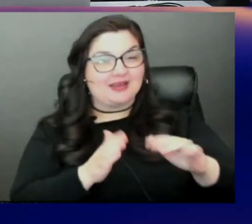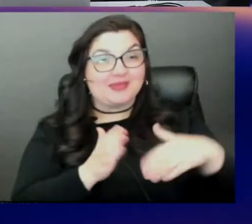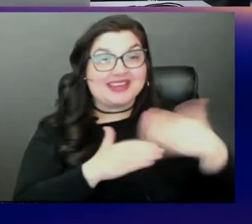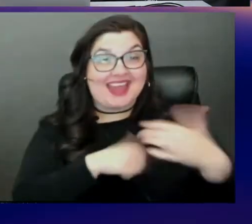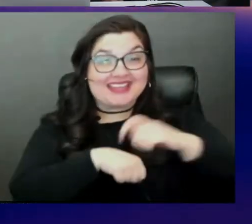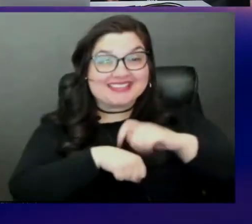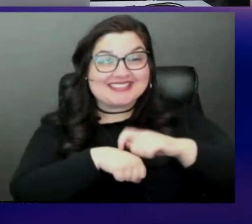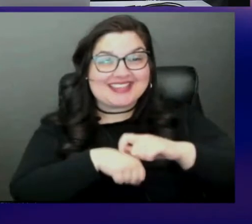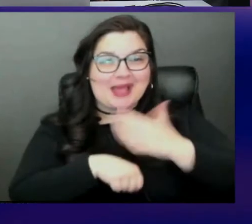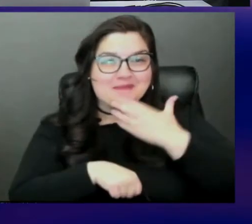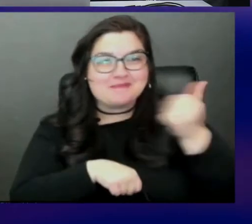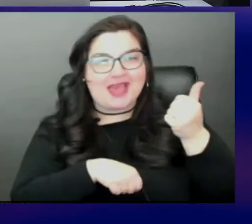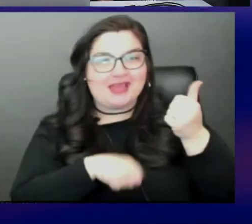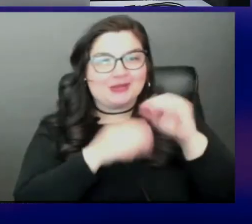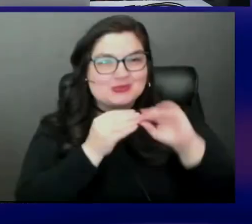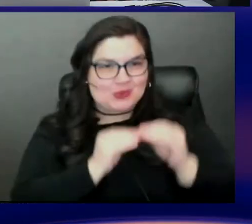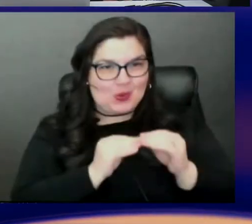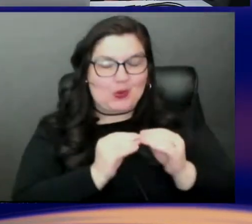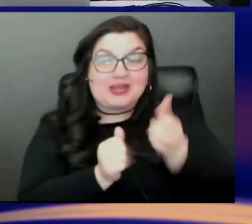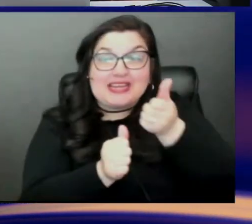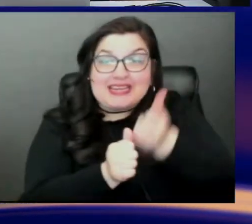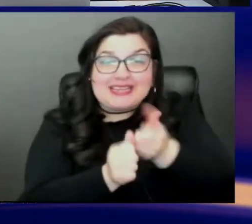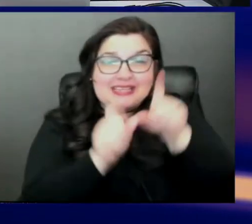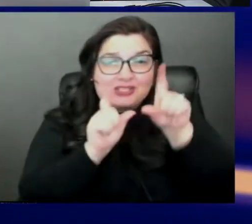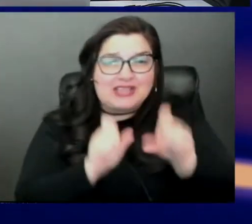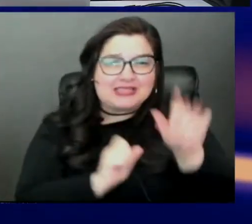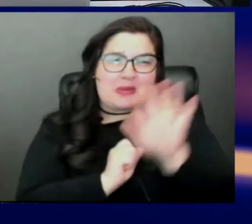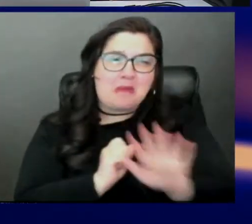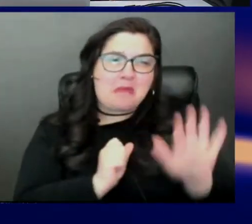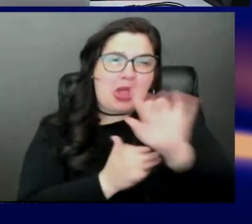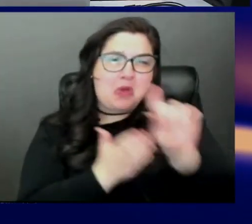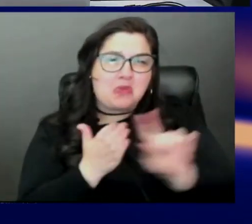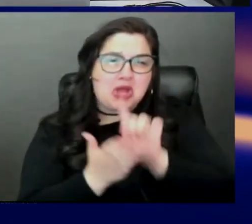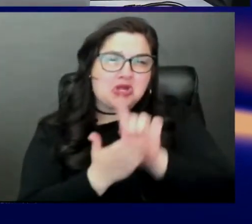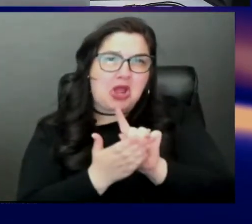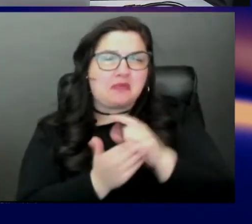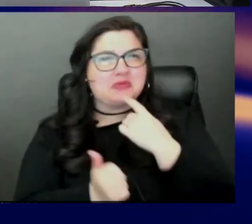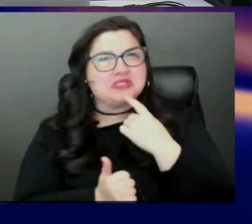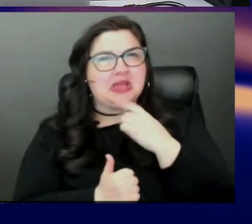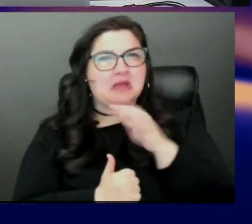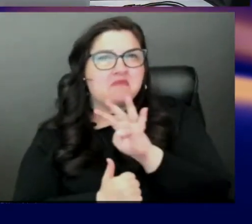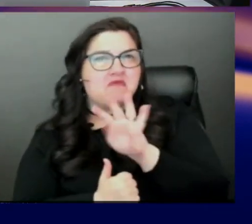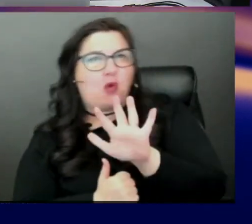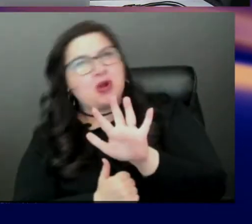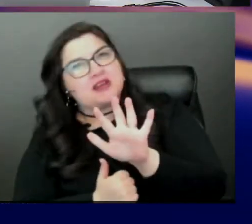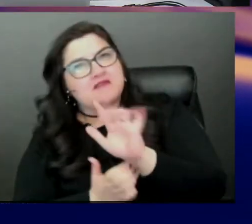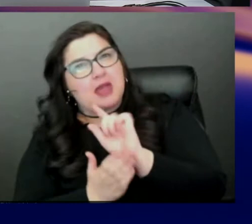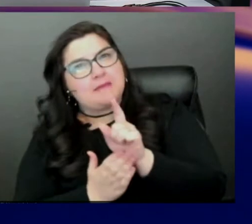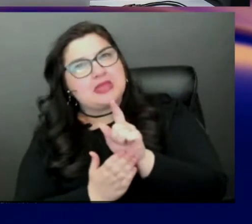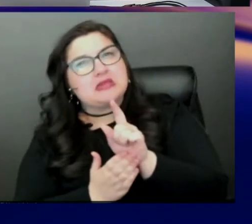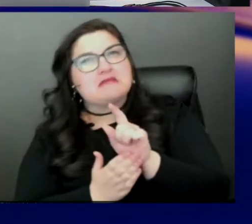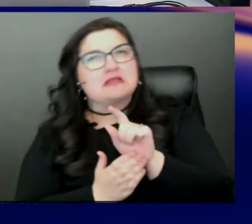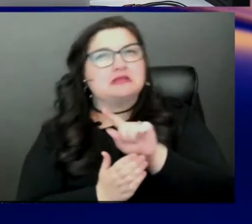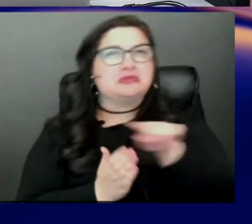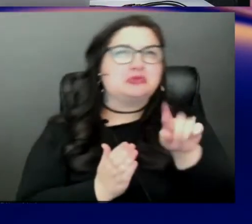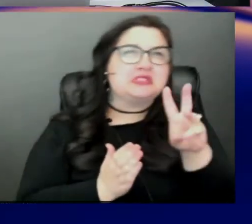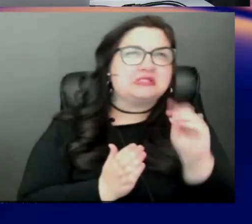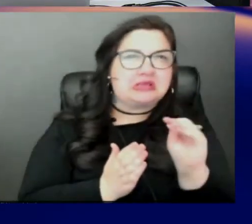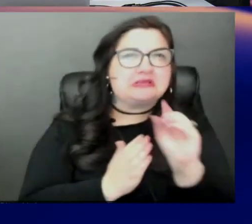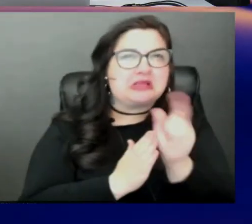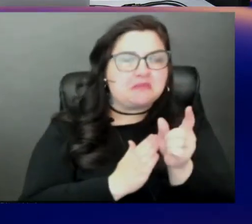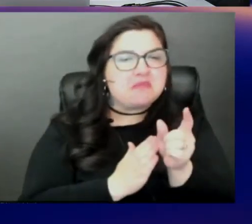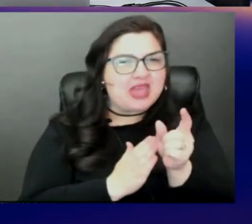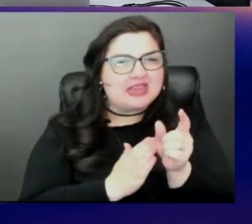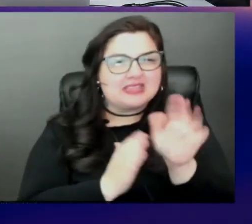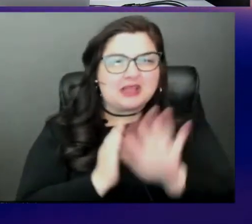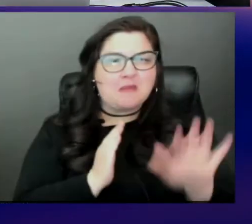each assessment is approximately an hour. It's usually 45 to 60 of these multiple choice or multiple select questions. So, you know, if